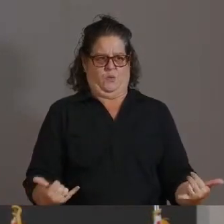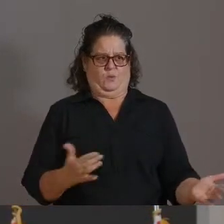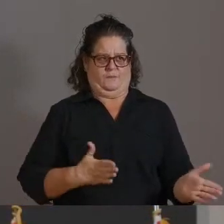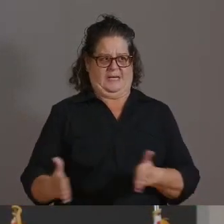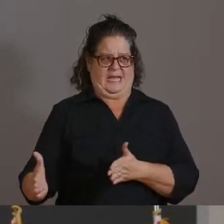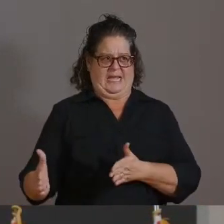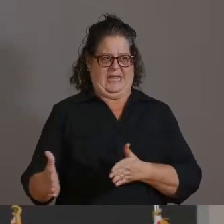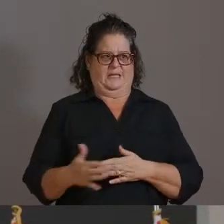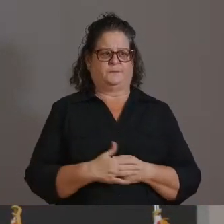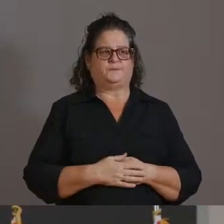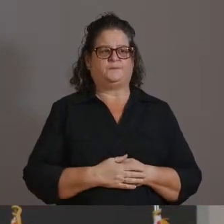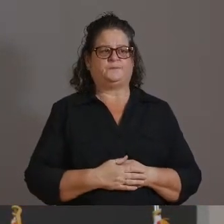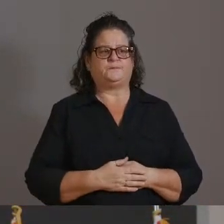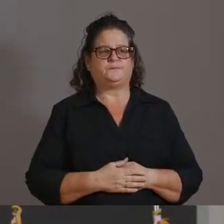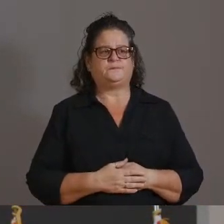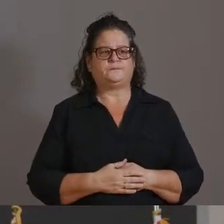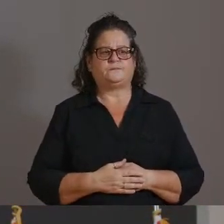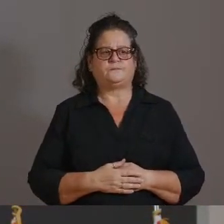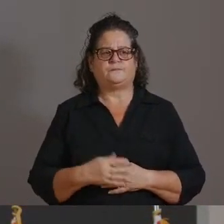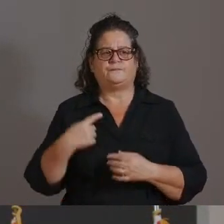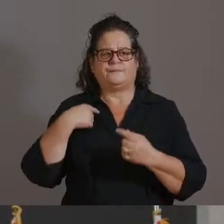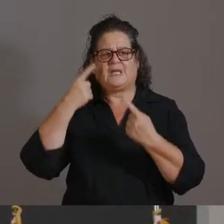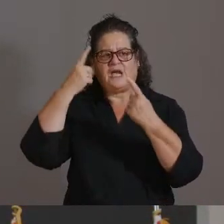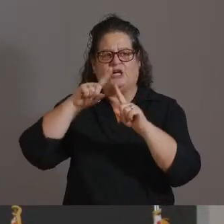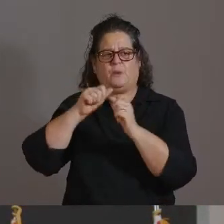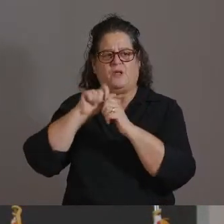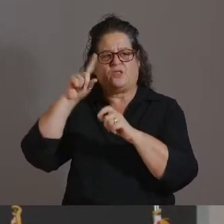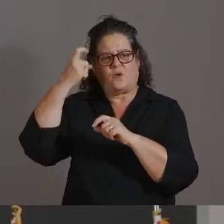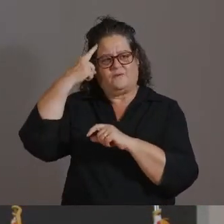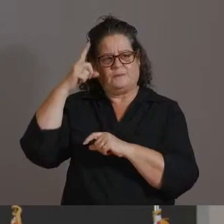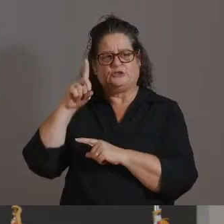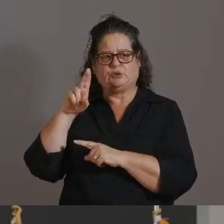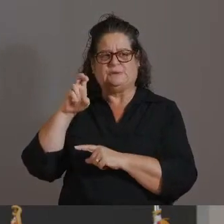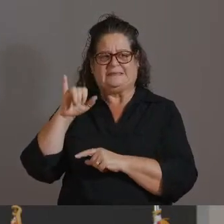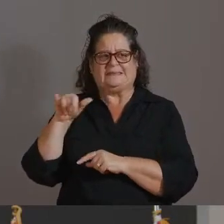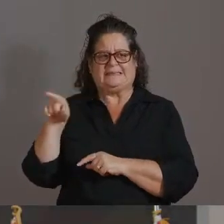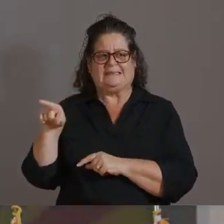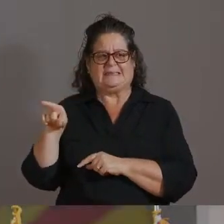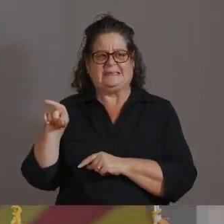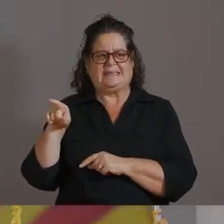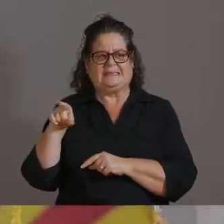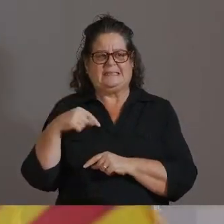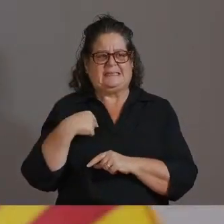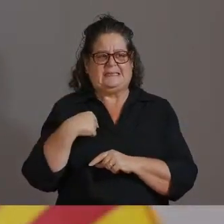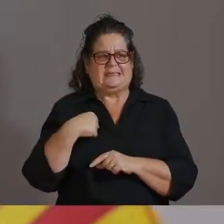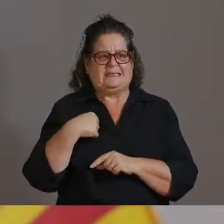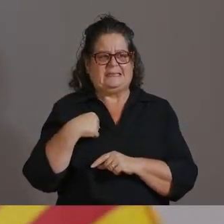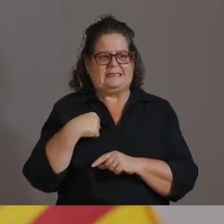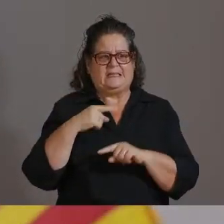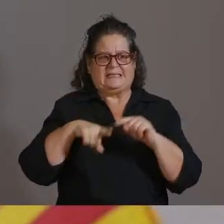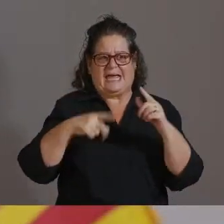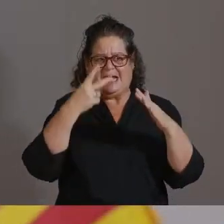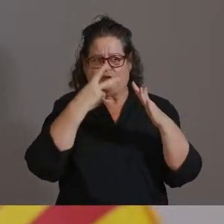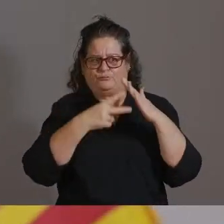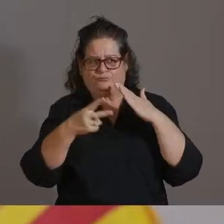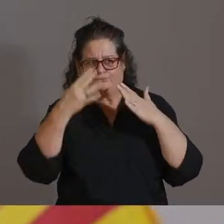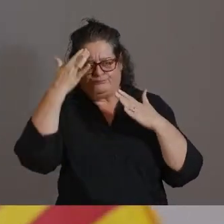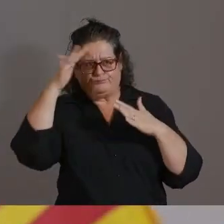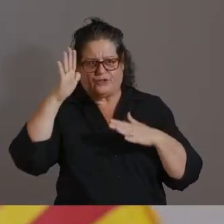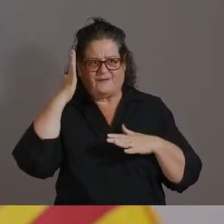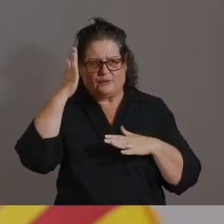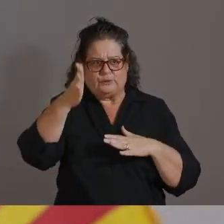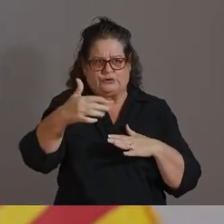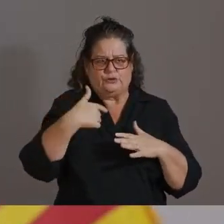I would agree with Governor Ducey. I don't know that we know what the future holds. I think we are anticipating that we will